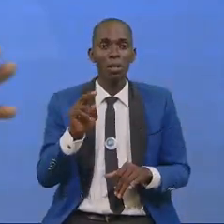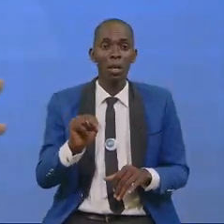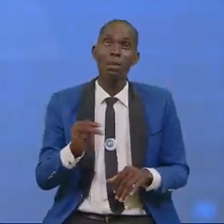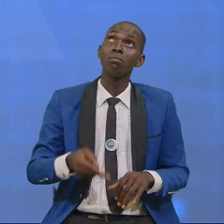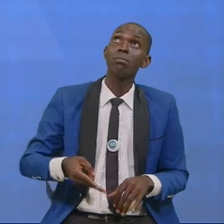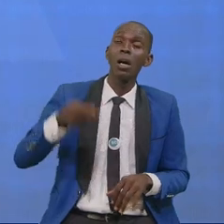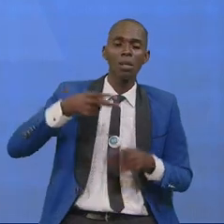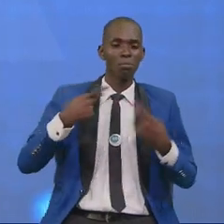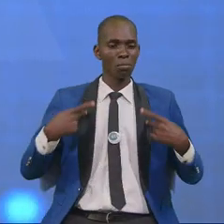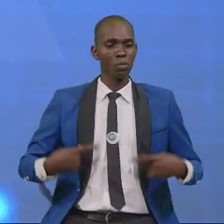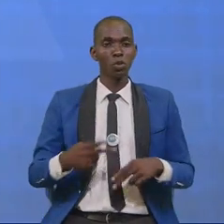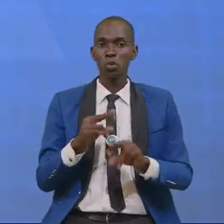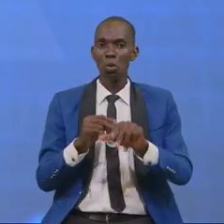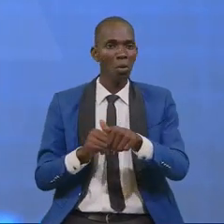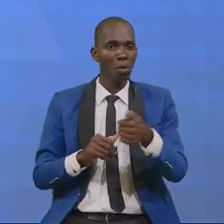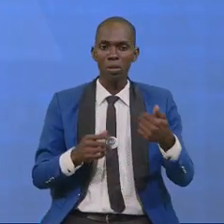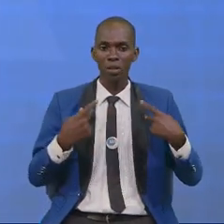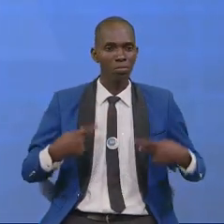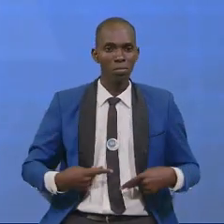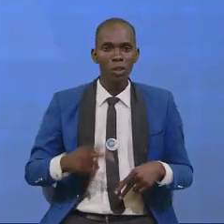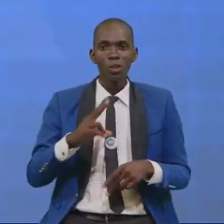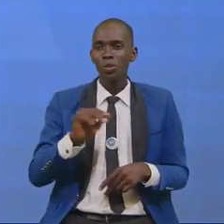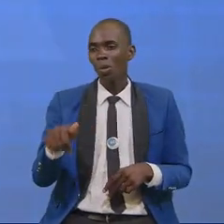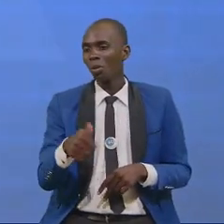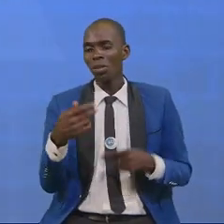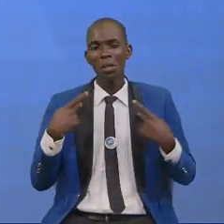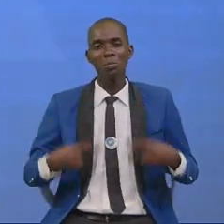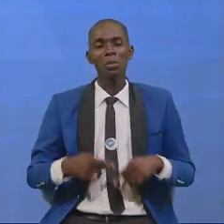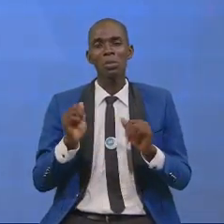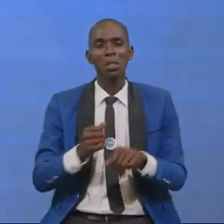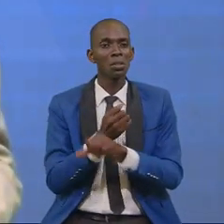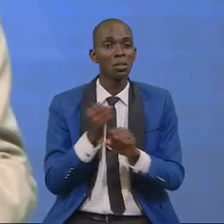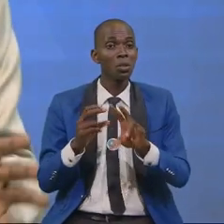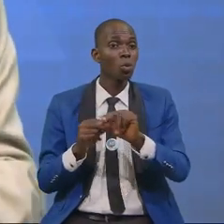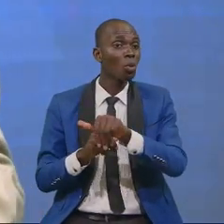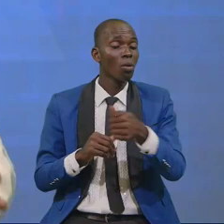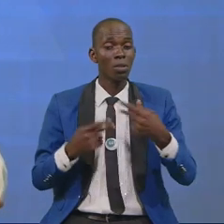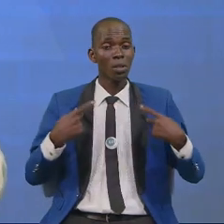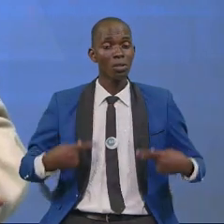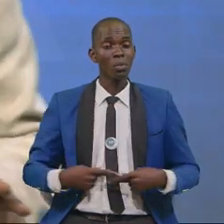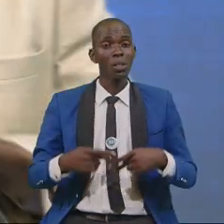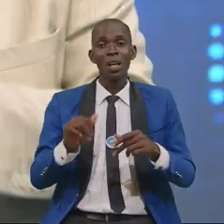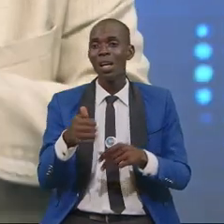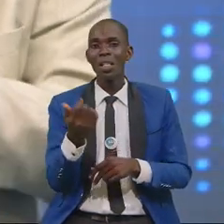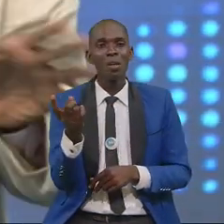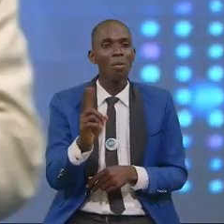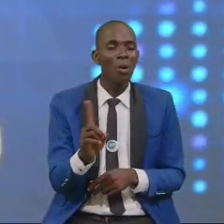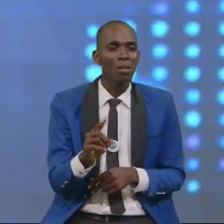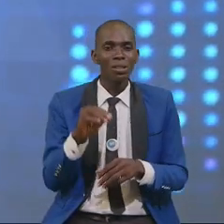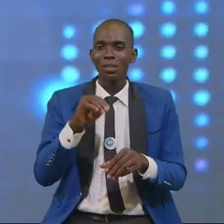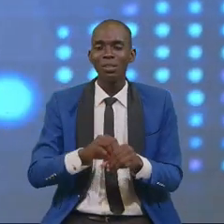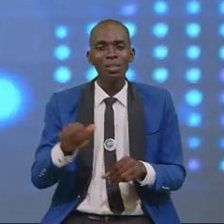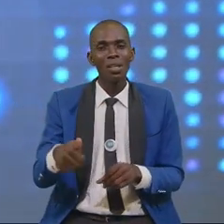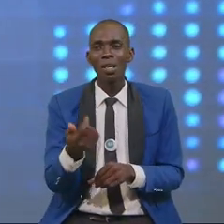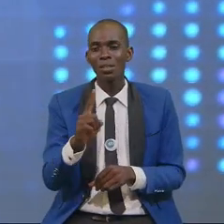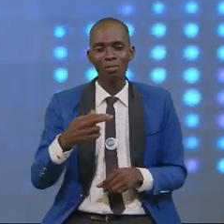other high priest, no other priest can save, no other high priest anywhere in any